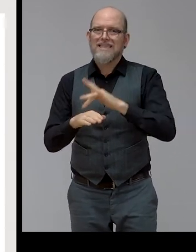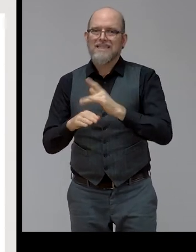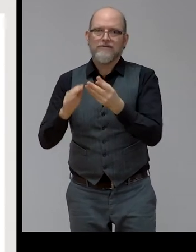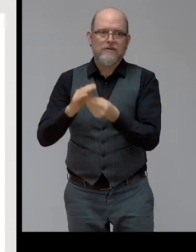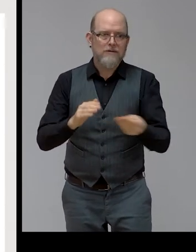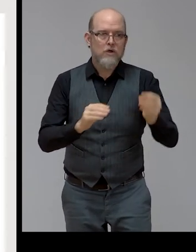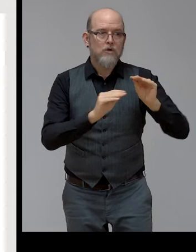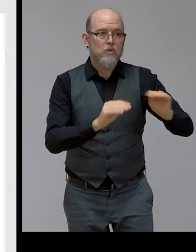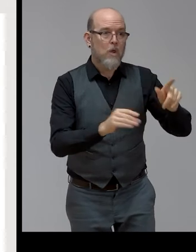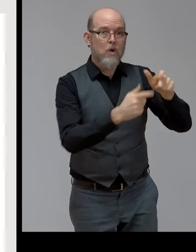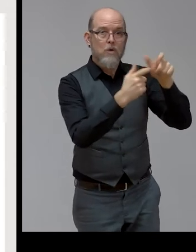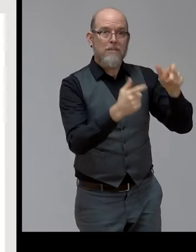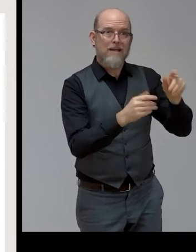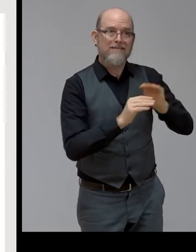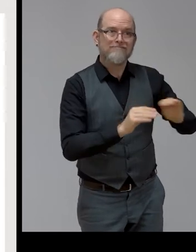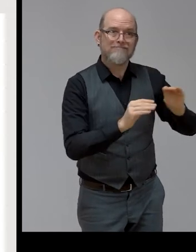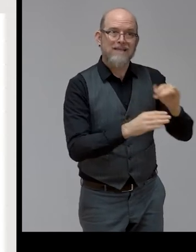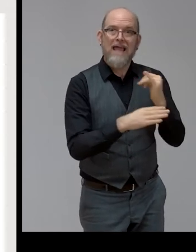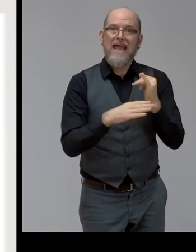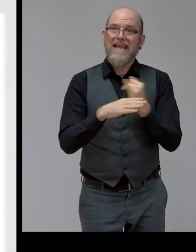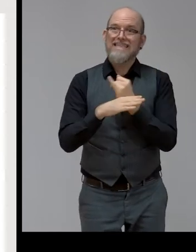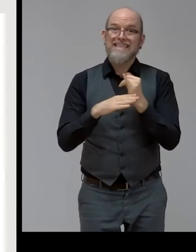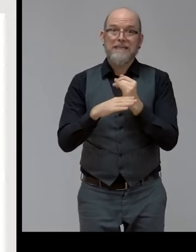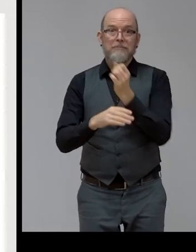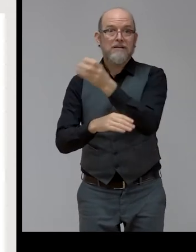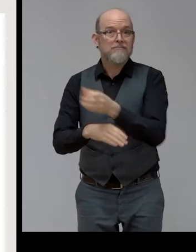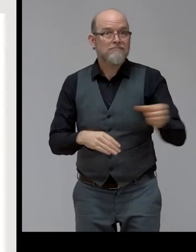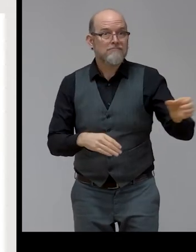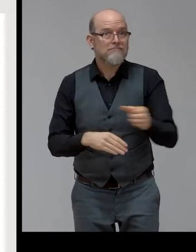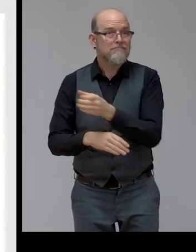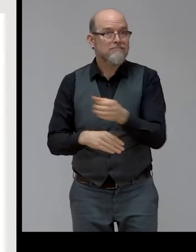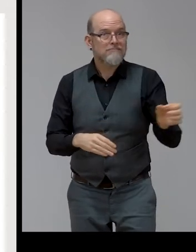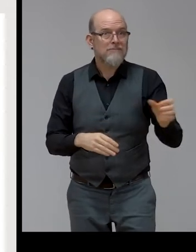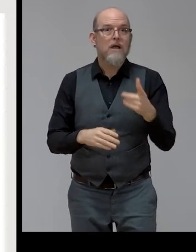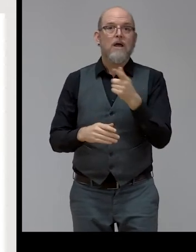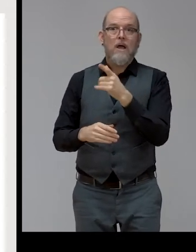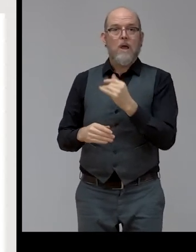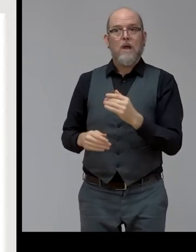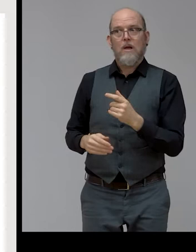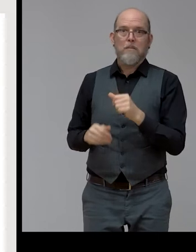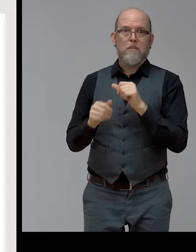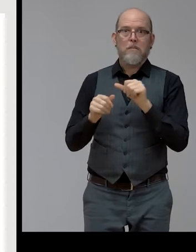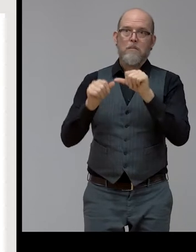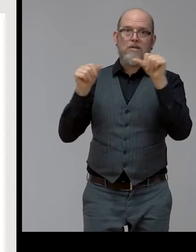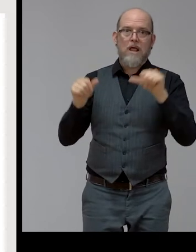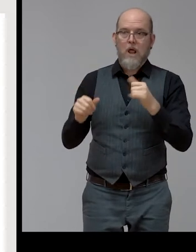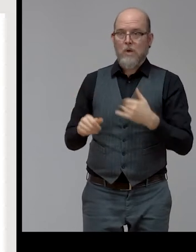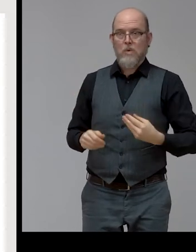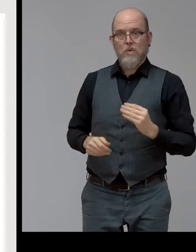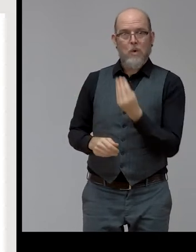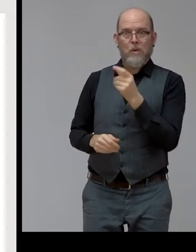look at the model, it includes like they first find young people with Down syndrome, and they also